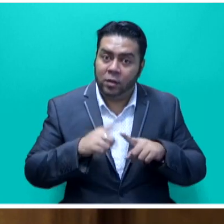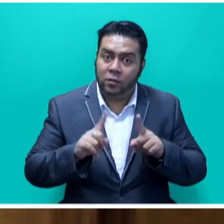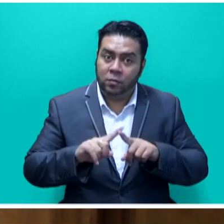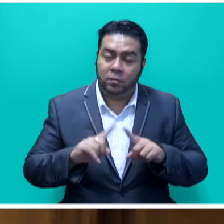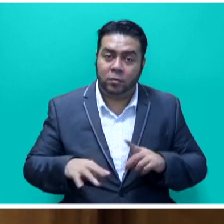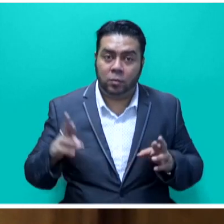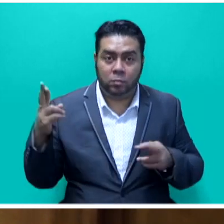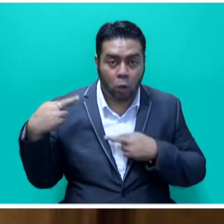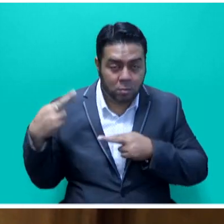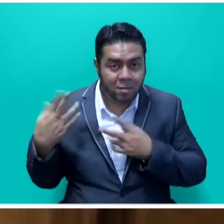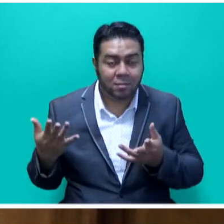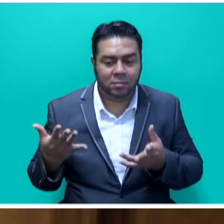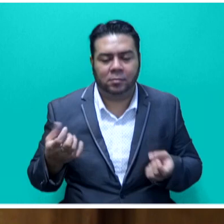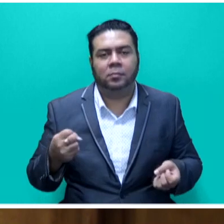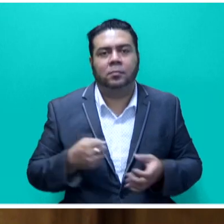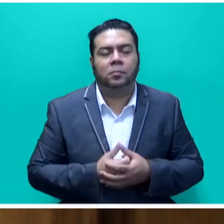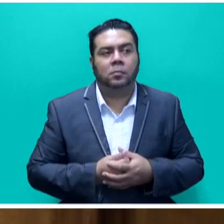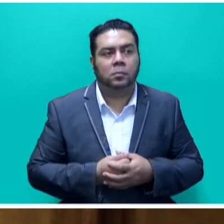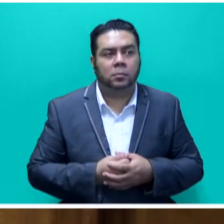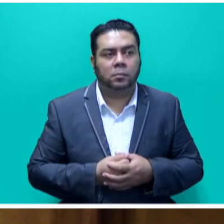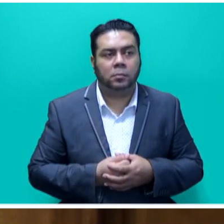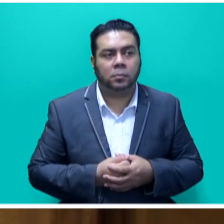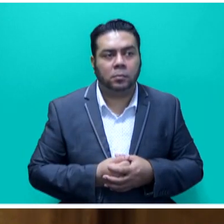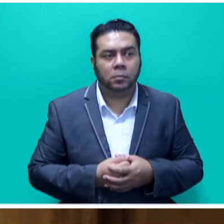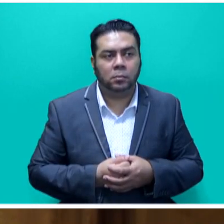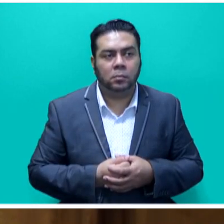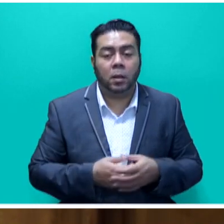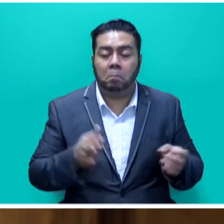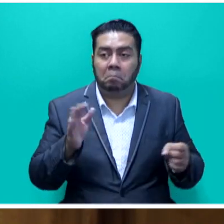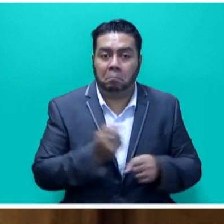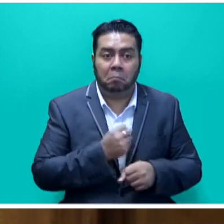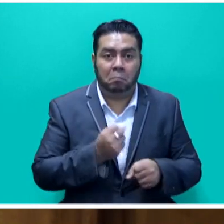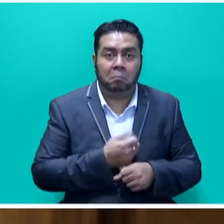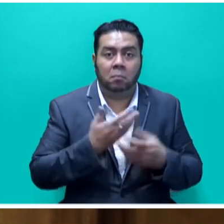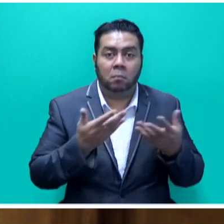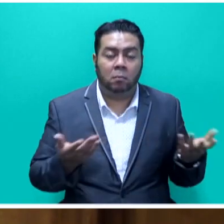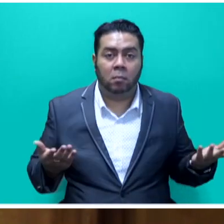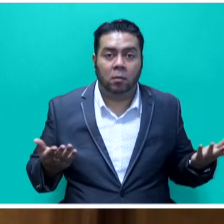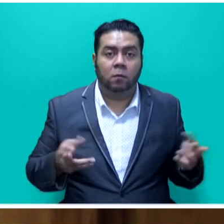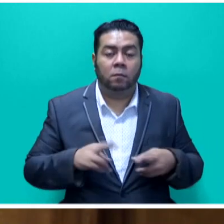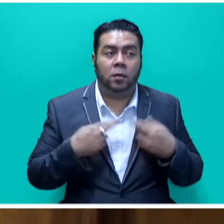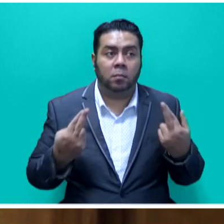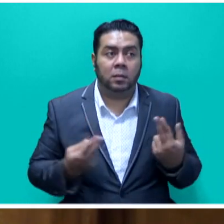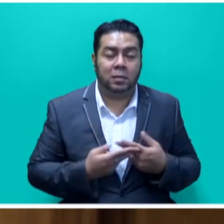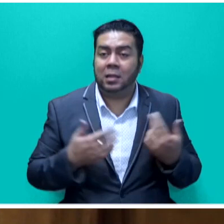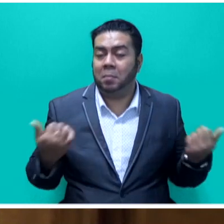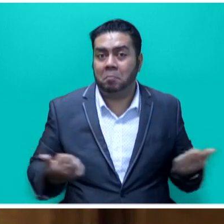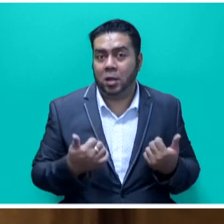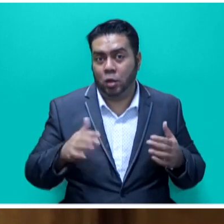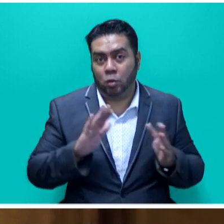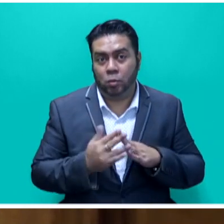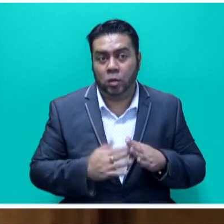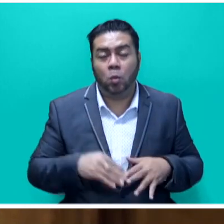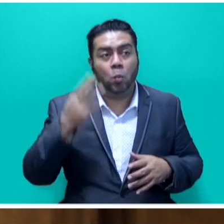is imposed on them or informed made on them by families and communities. For example, in many communities, women